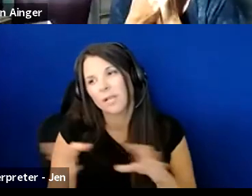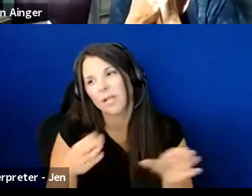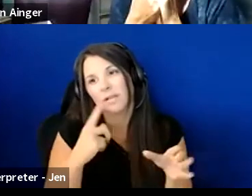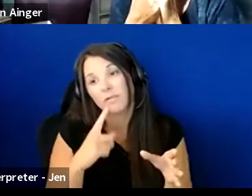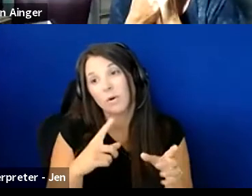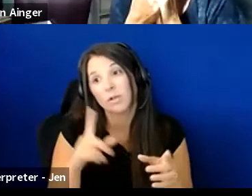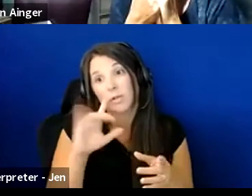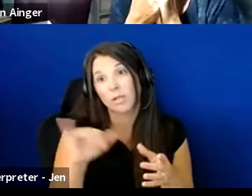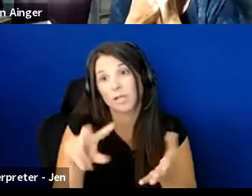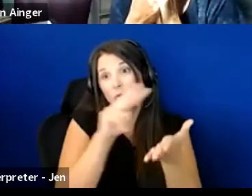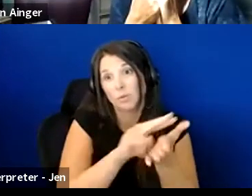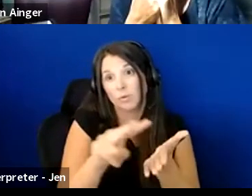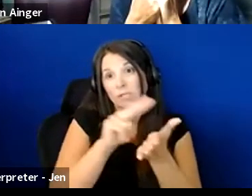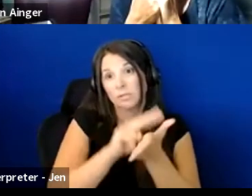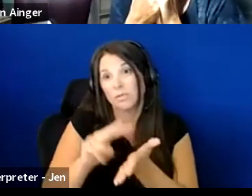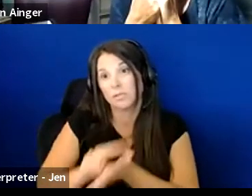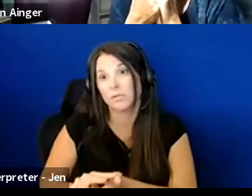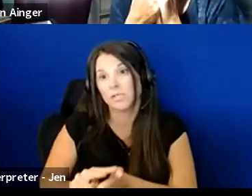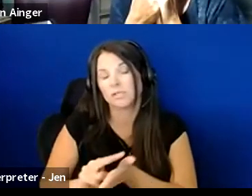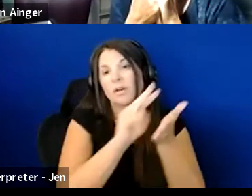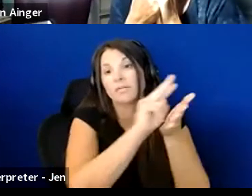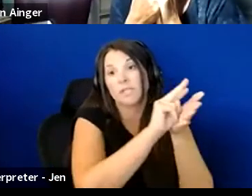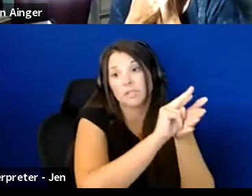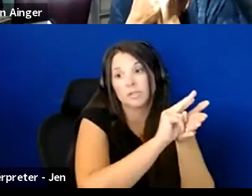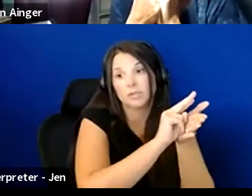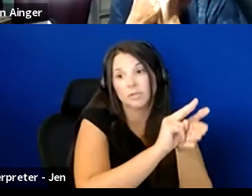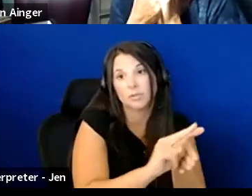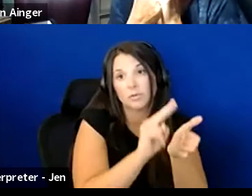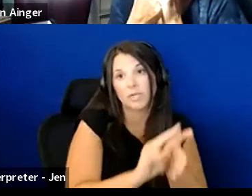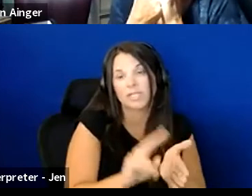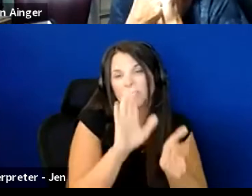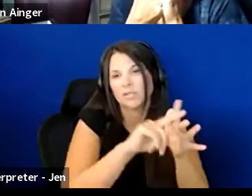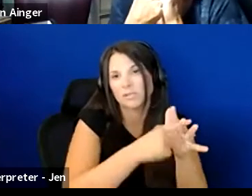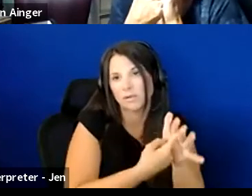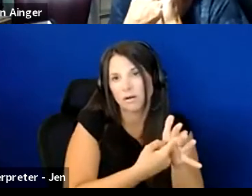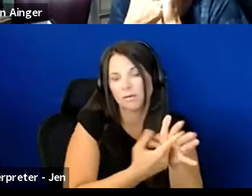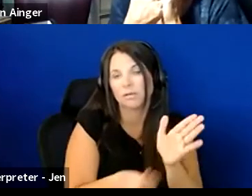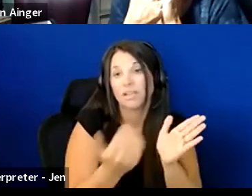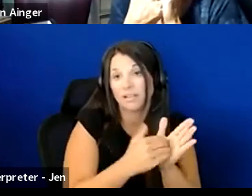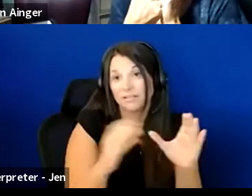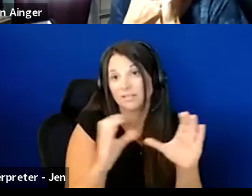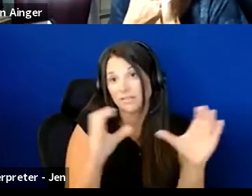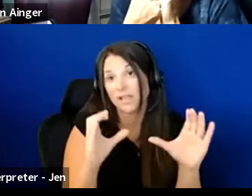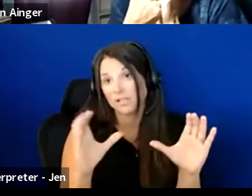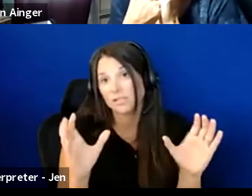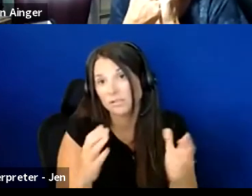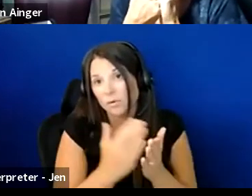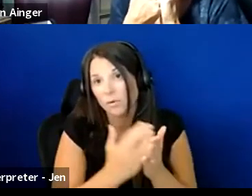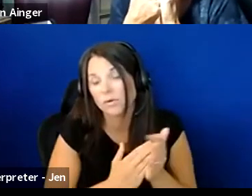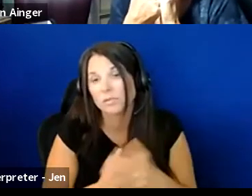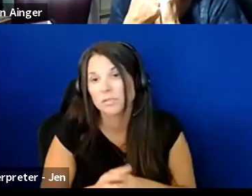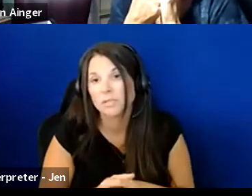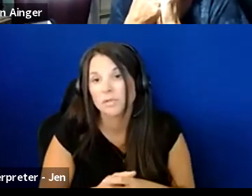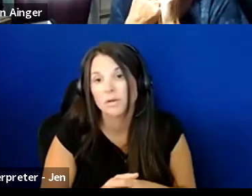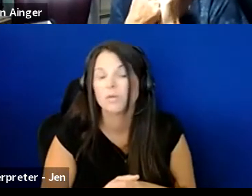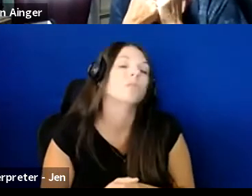2-week basis. And so every 2 weeks, we'll have another certification course going. When you go onto